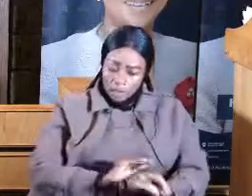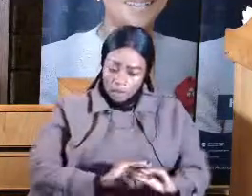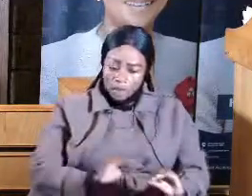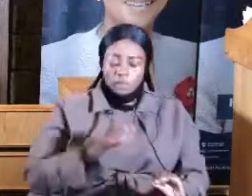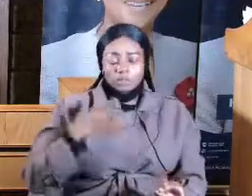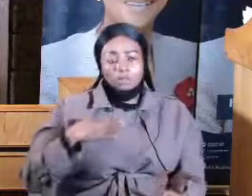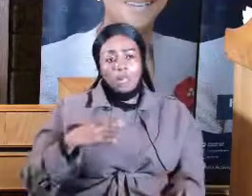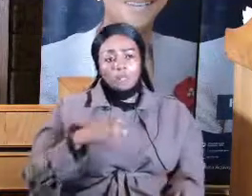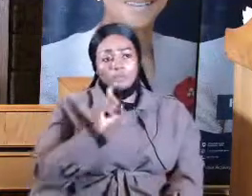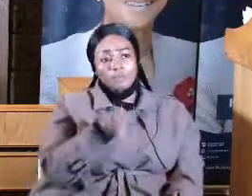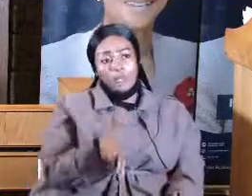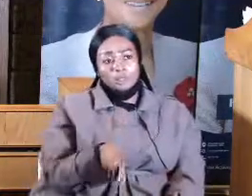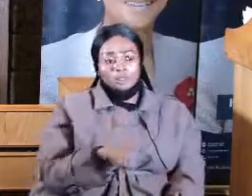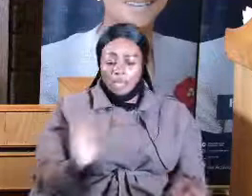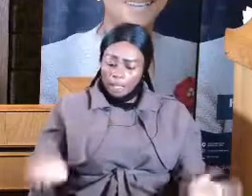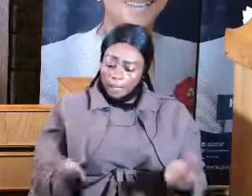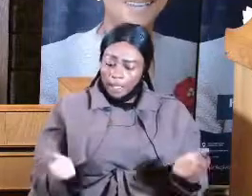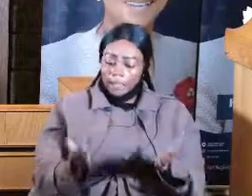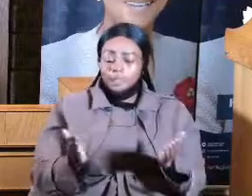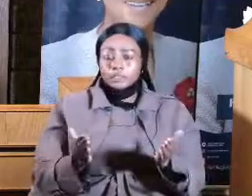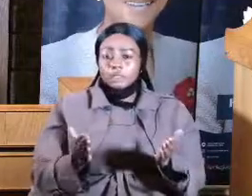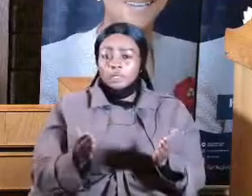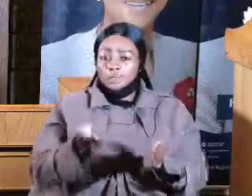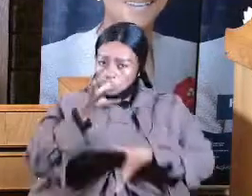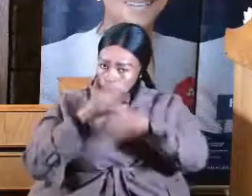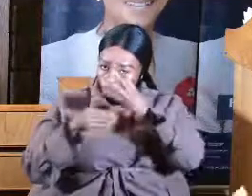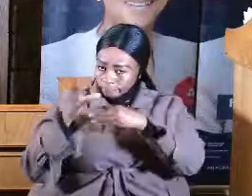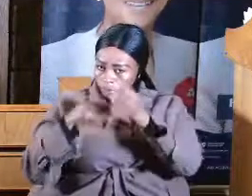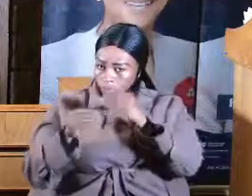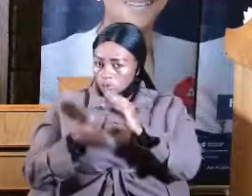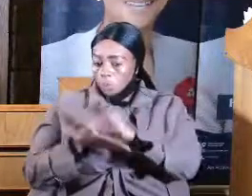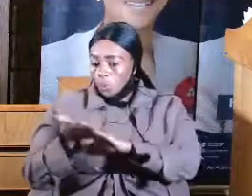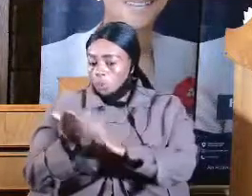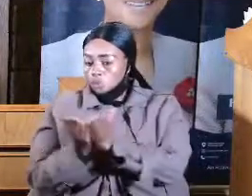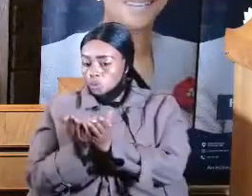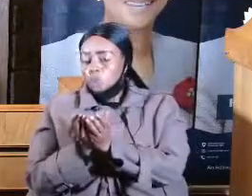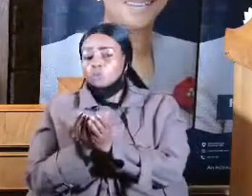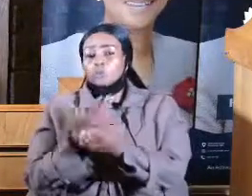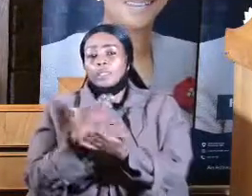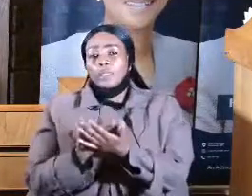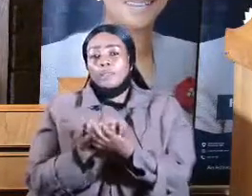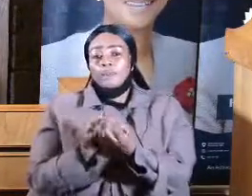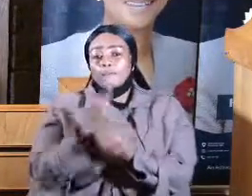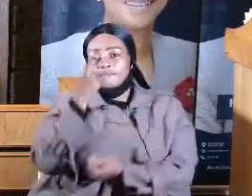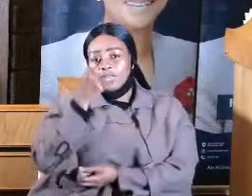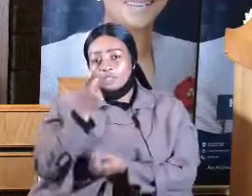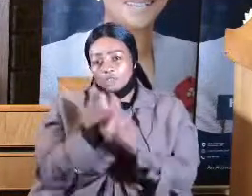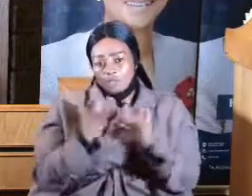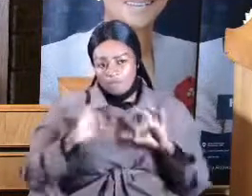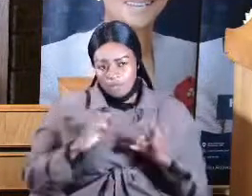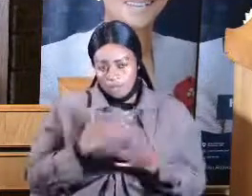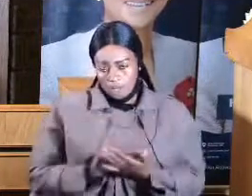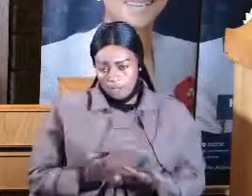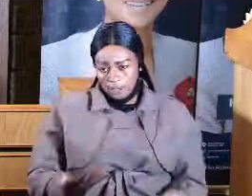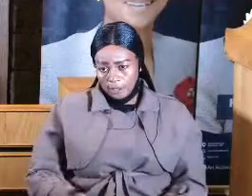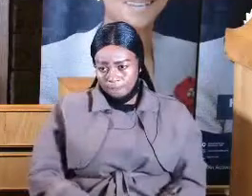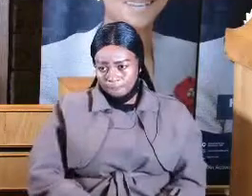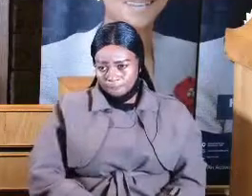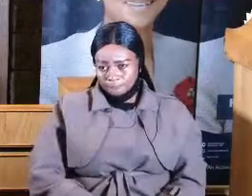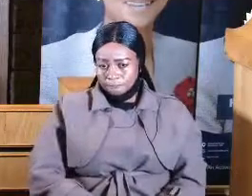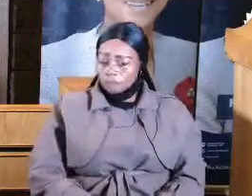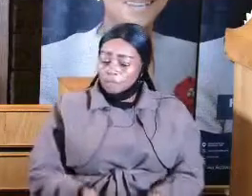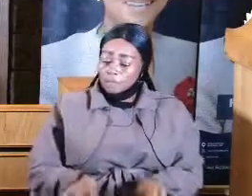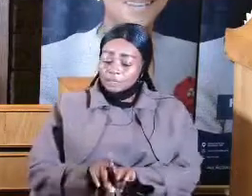girls and encourage them to be educated and be financially independent. And even